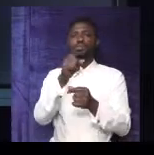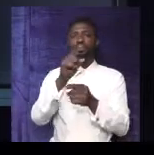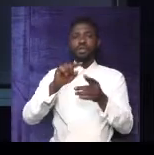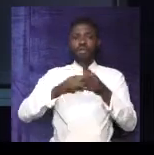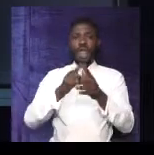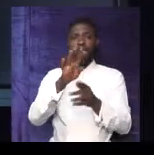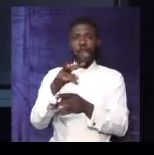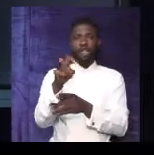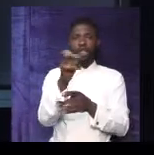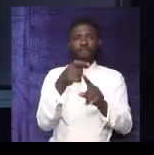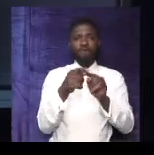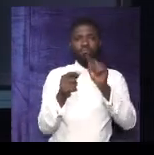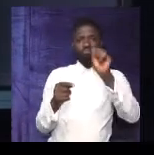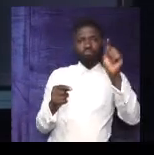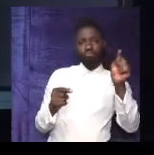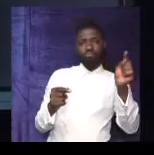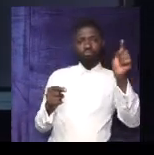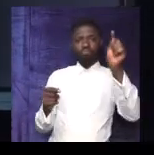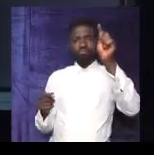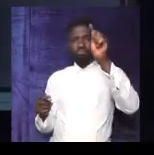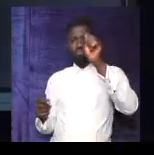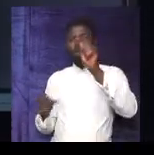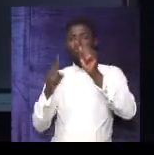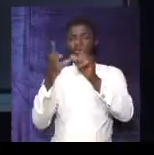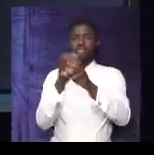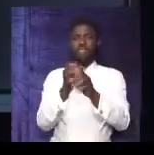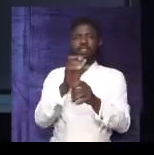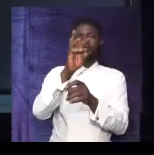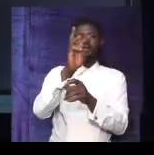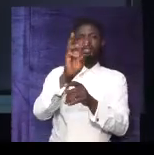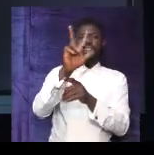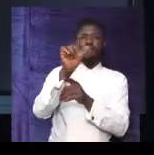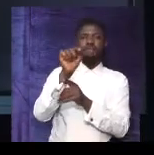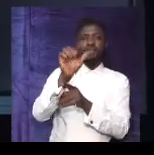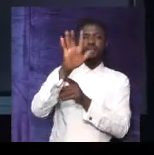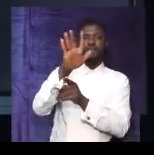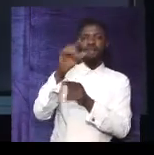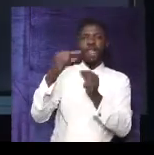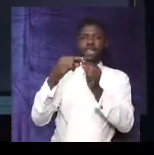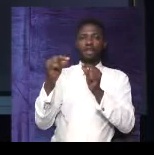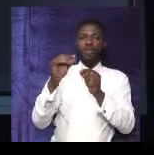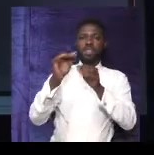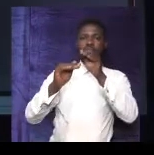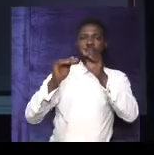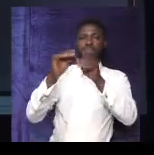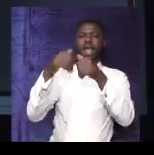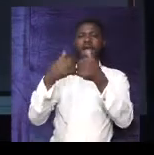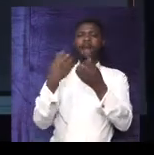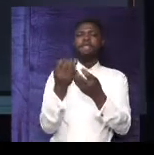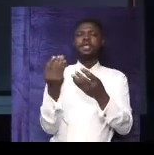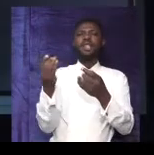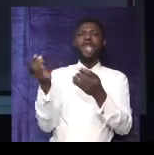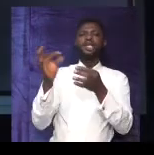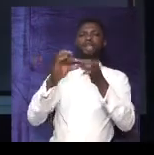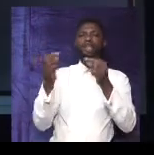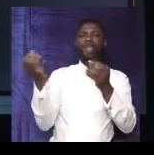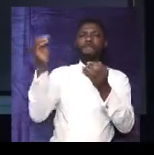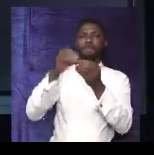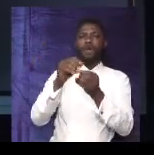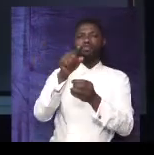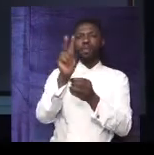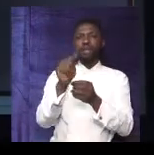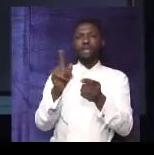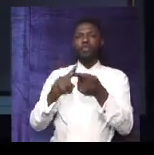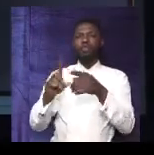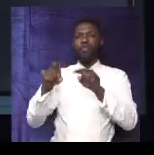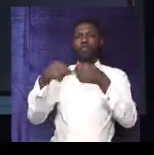quickly. You start your journey from here and you take 63.5 degrees steps. Now, how many degrees more do you